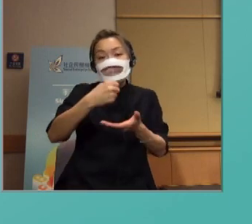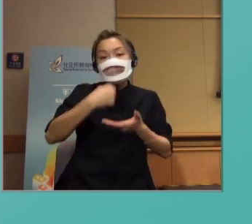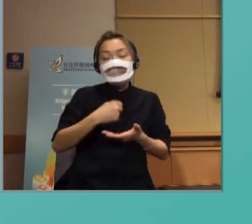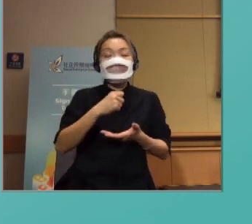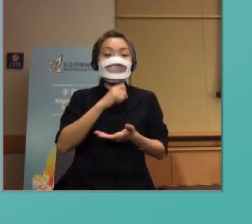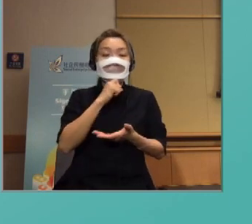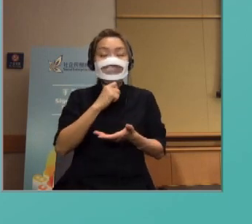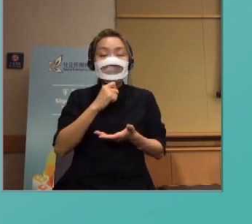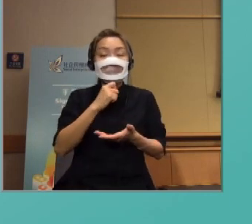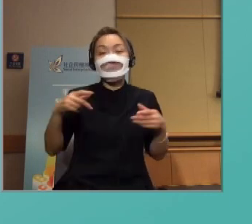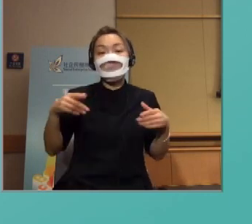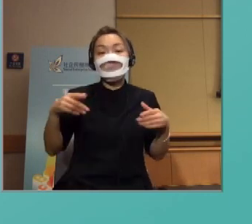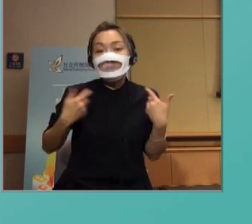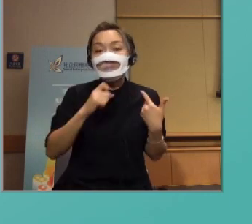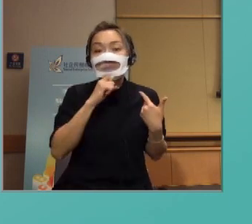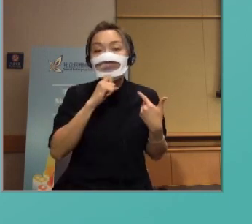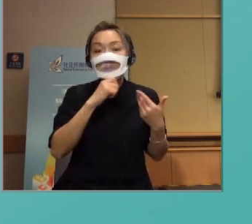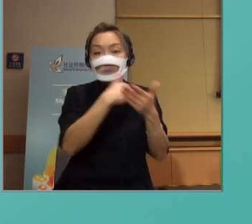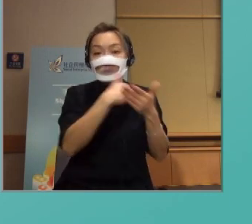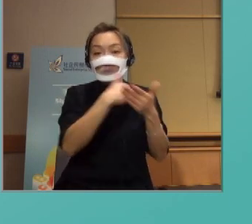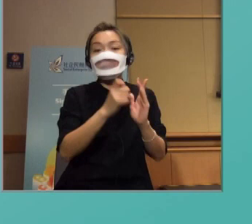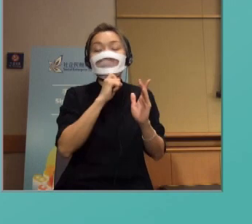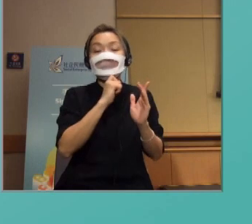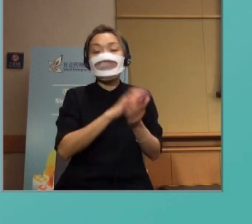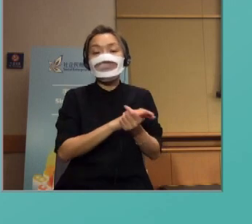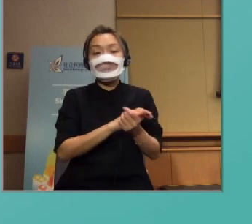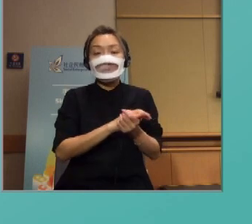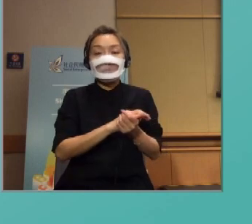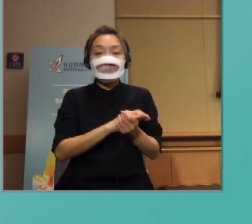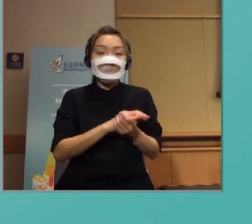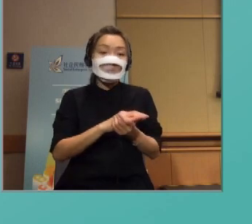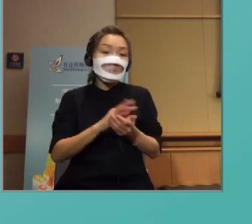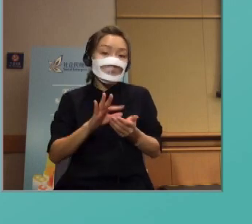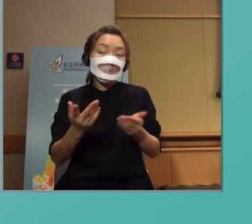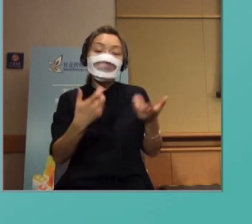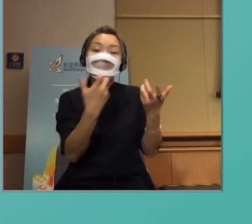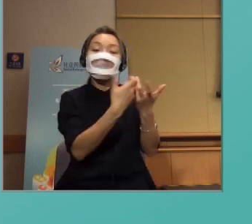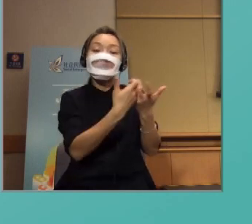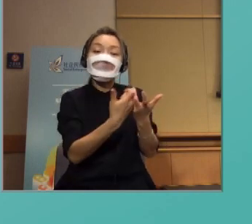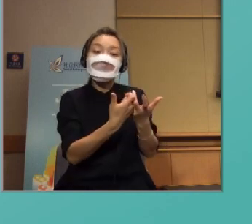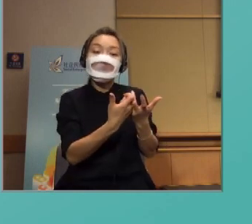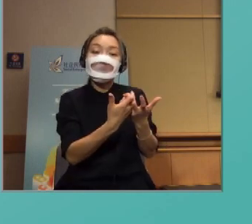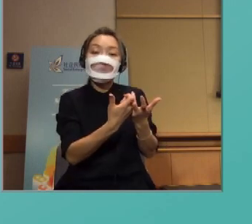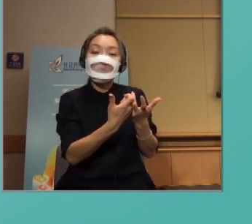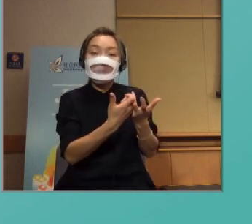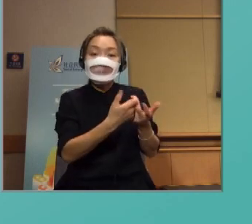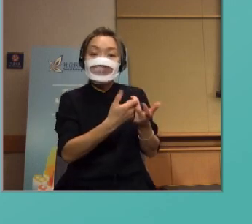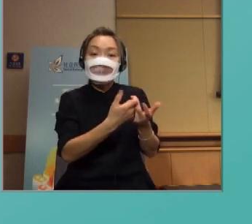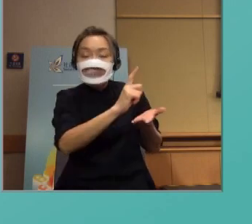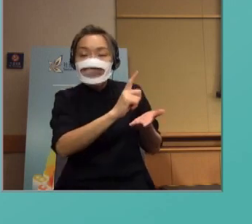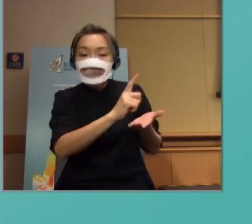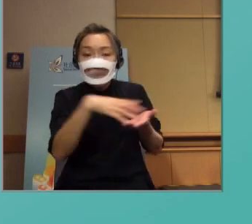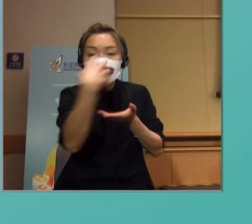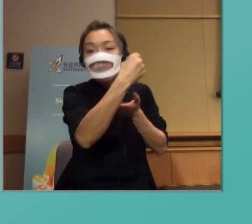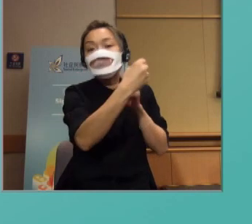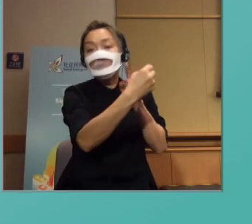assets that have true ownership are all sold for more value. Maybe you could argue too much value relative to basically